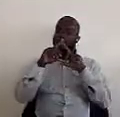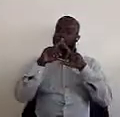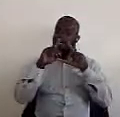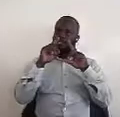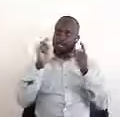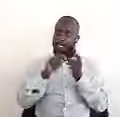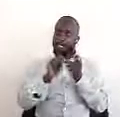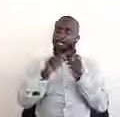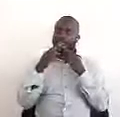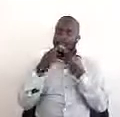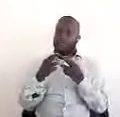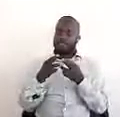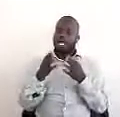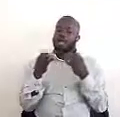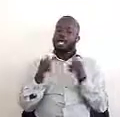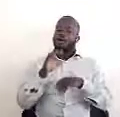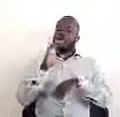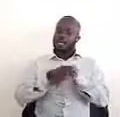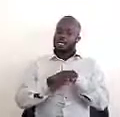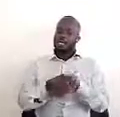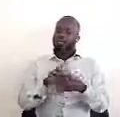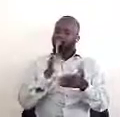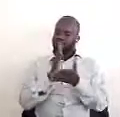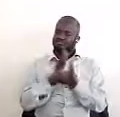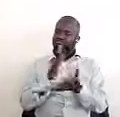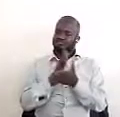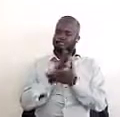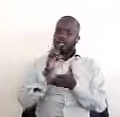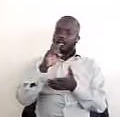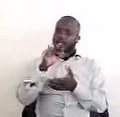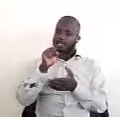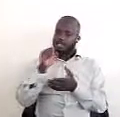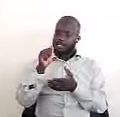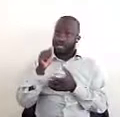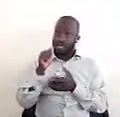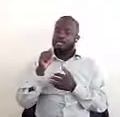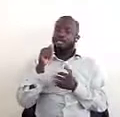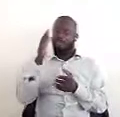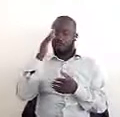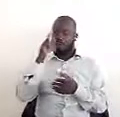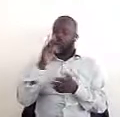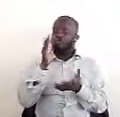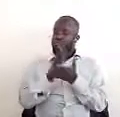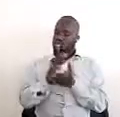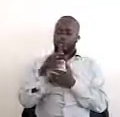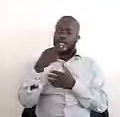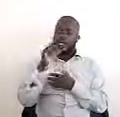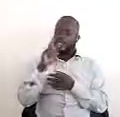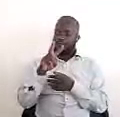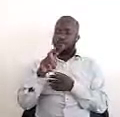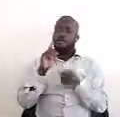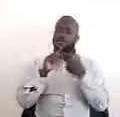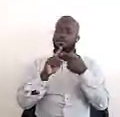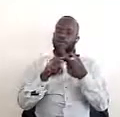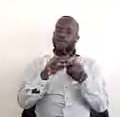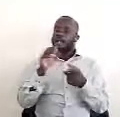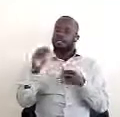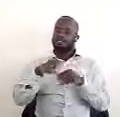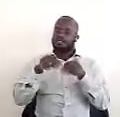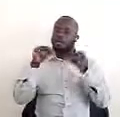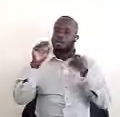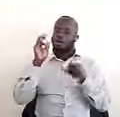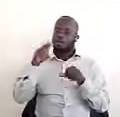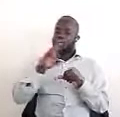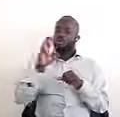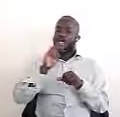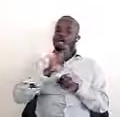result. Therefore, to double-check the accuracy of an ELISA test that concludes you are HIV positive, another sample will